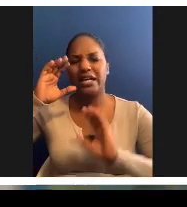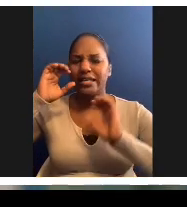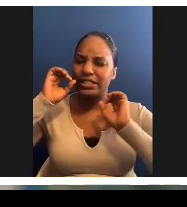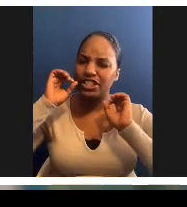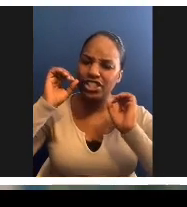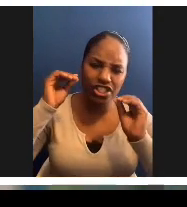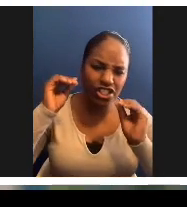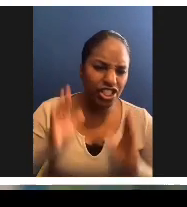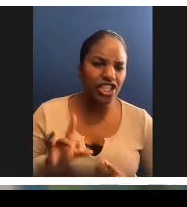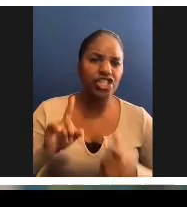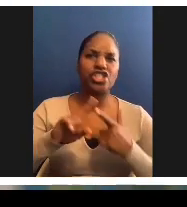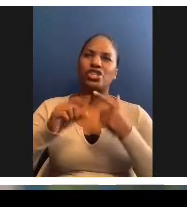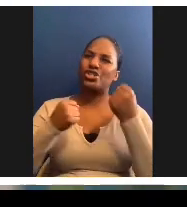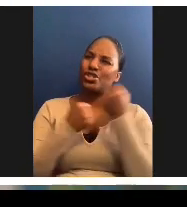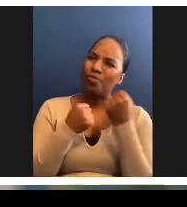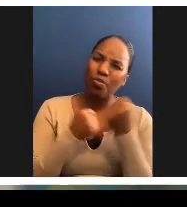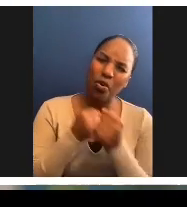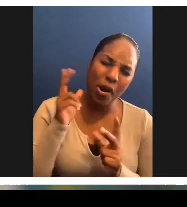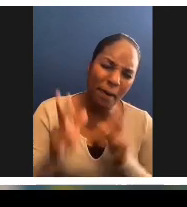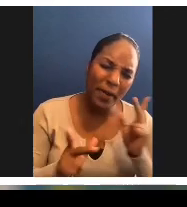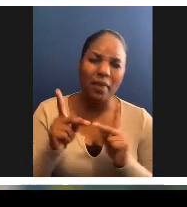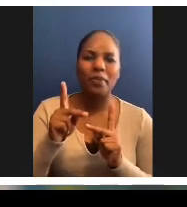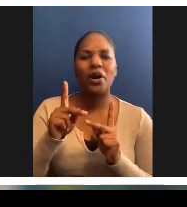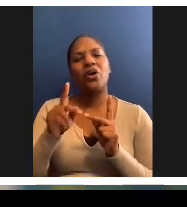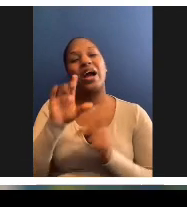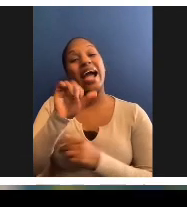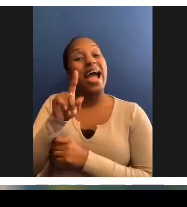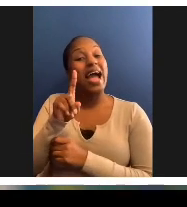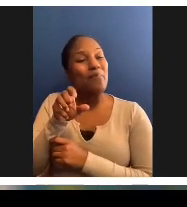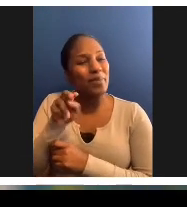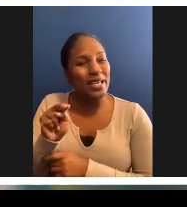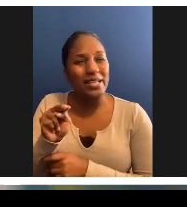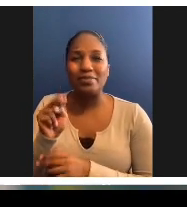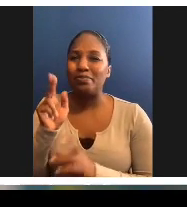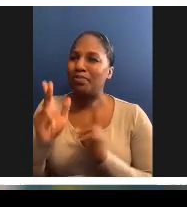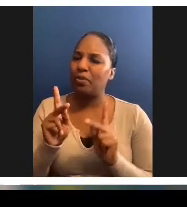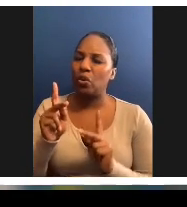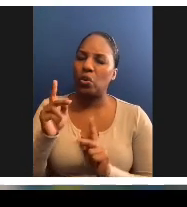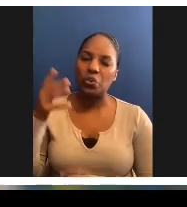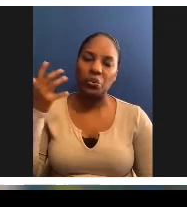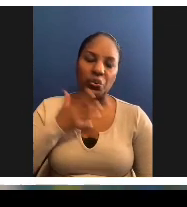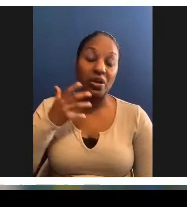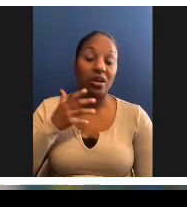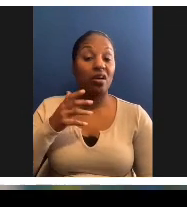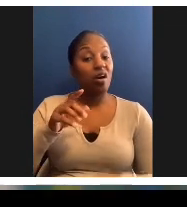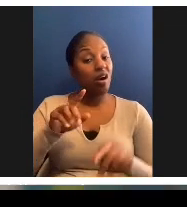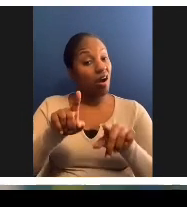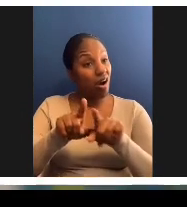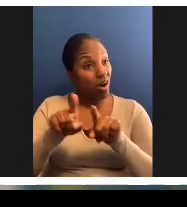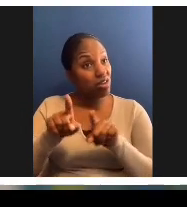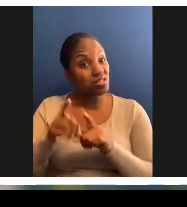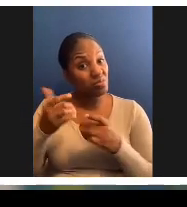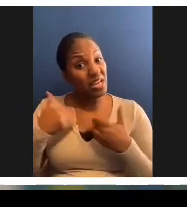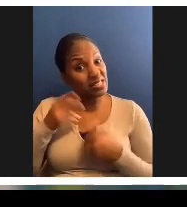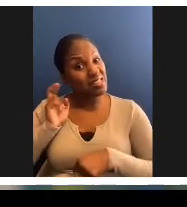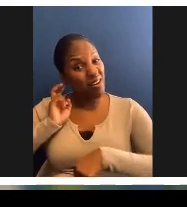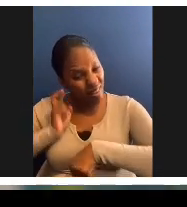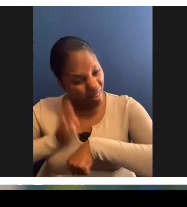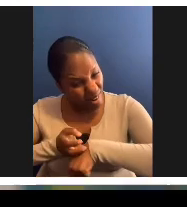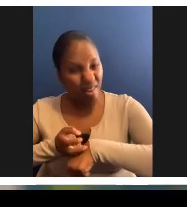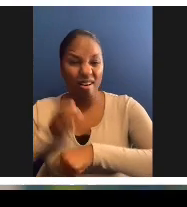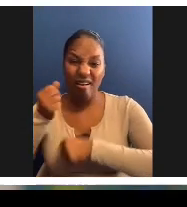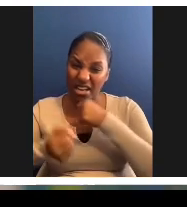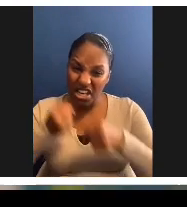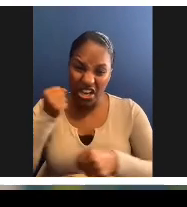and phenomenal support folks. But unfortunately, the reality is we've had some very, very hard years and some very,